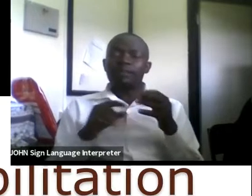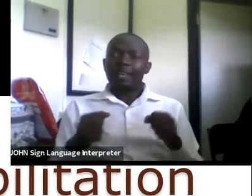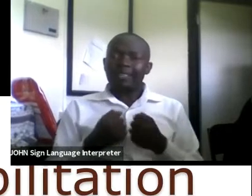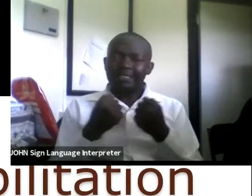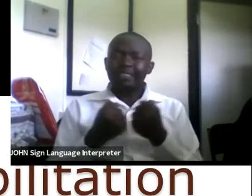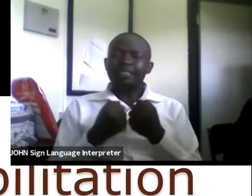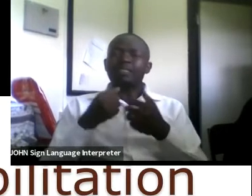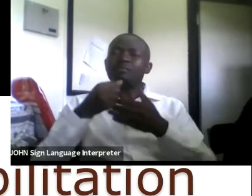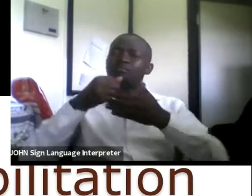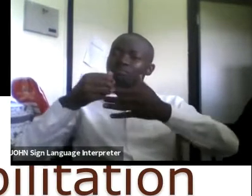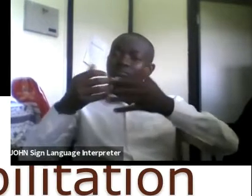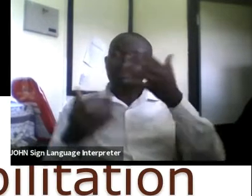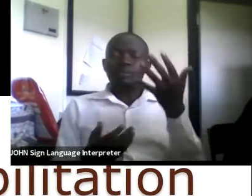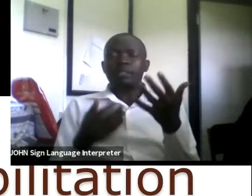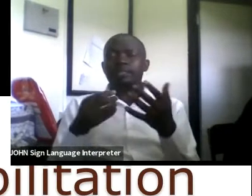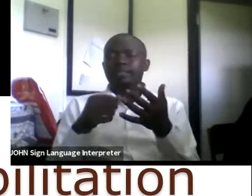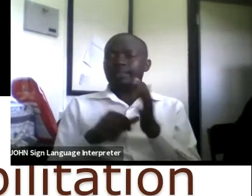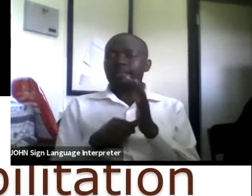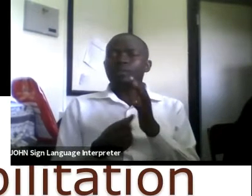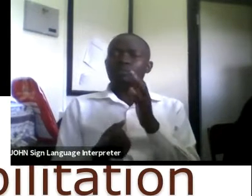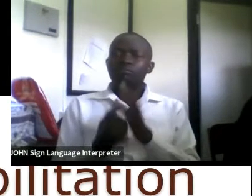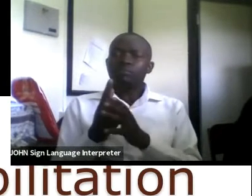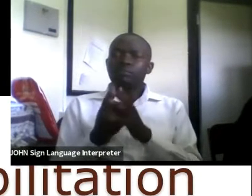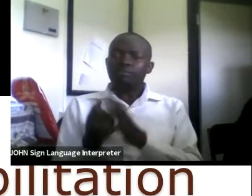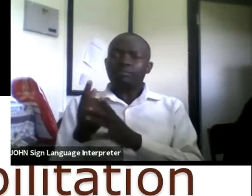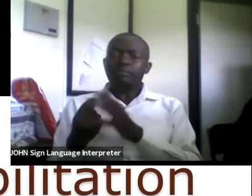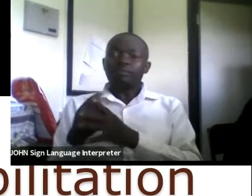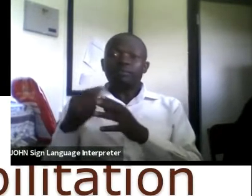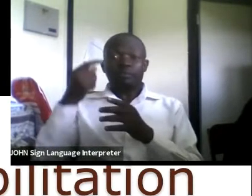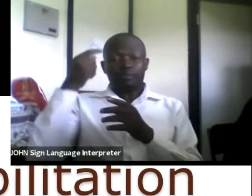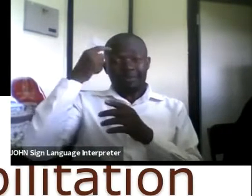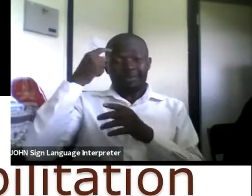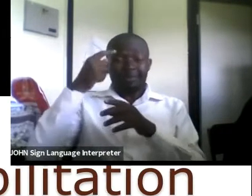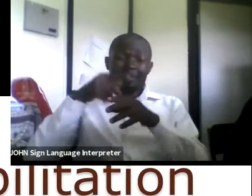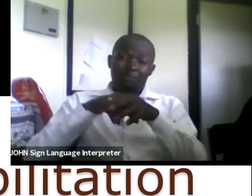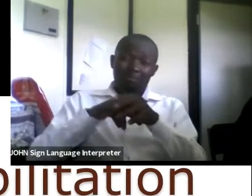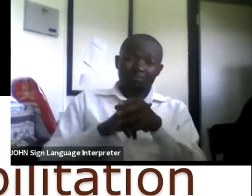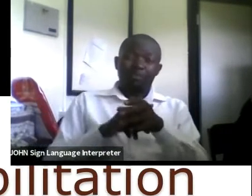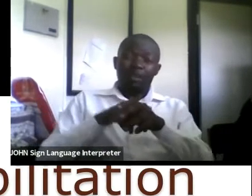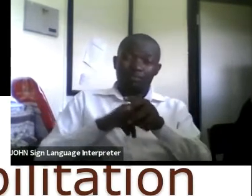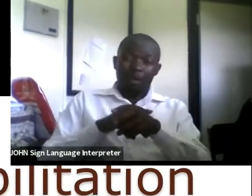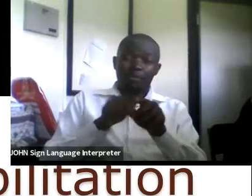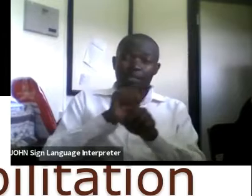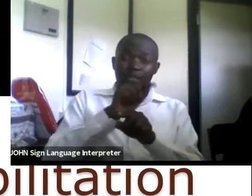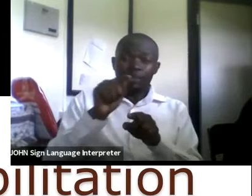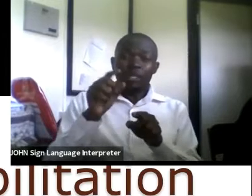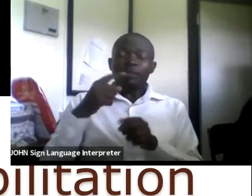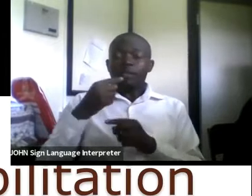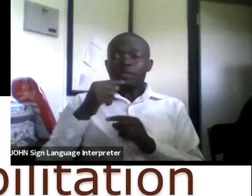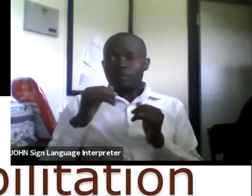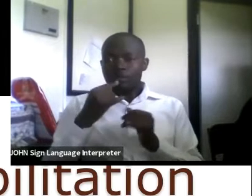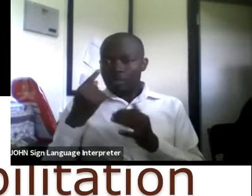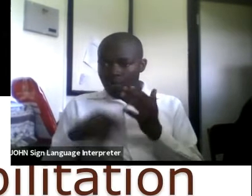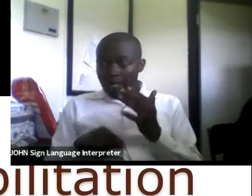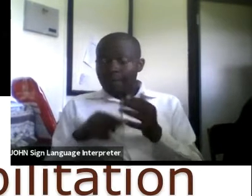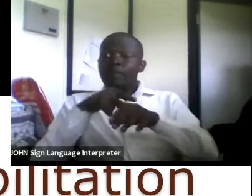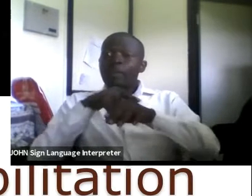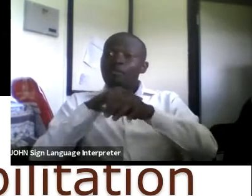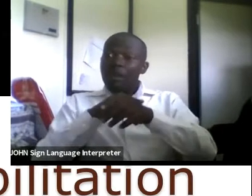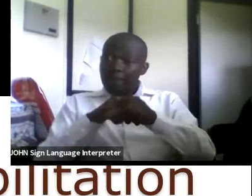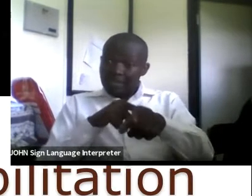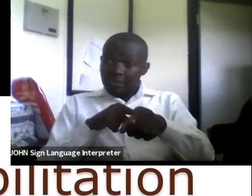has contributed to this increase in rehabilitation. So what we are trying to tell is that rehabilitation